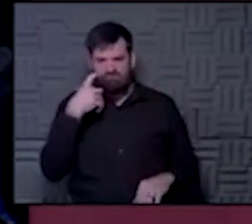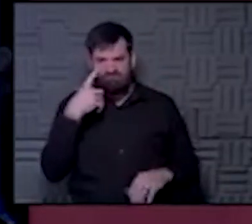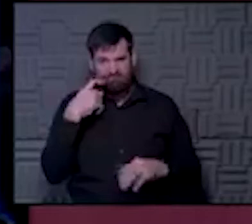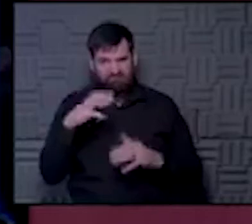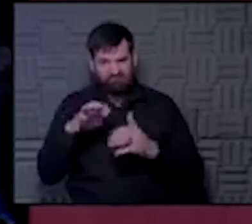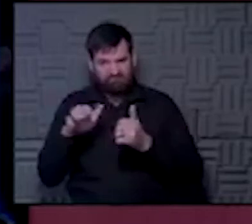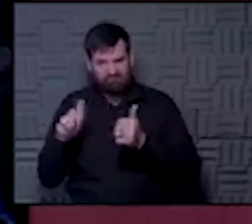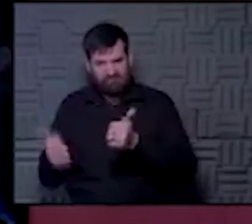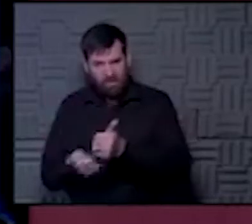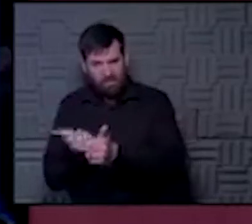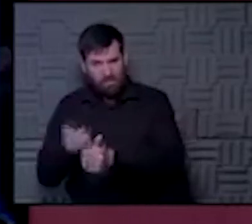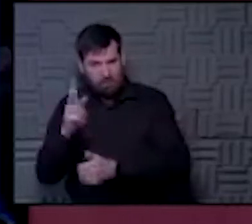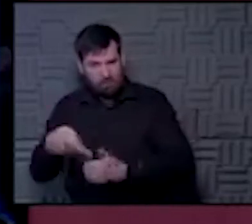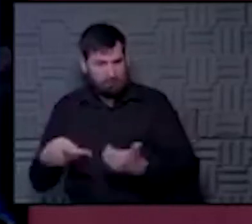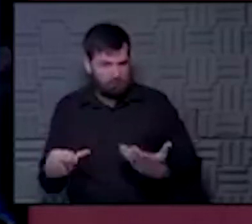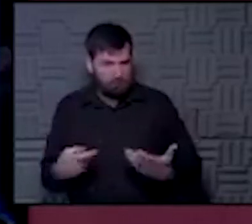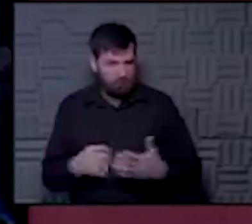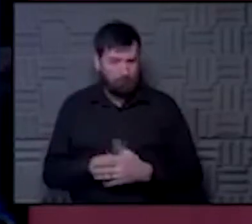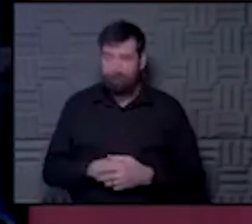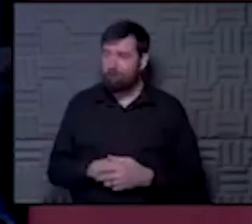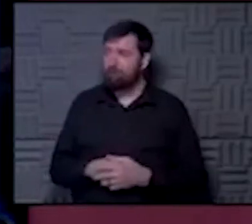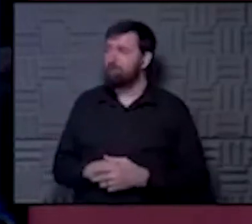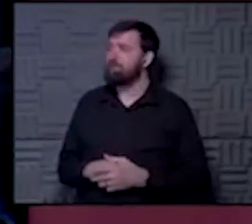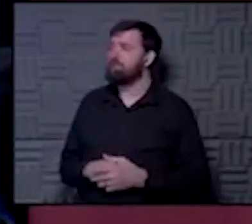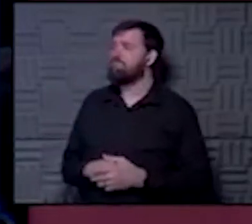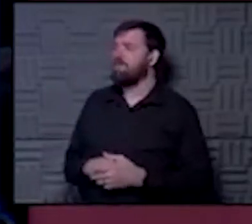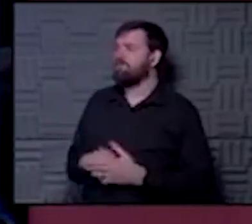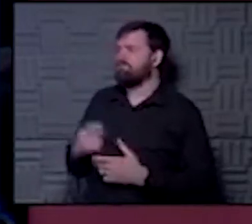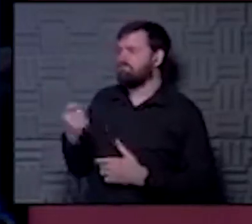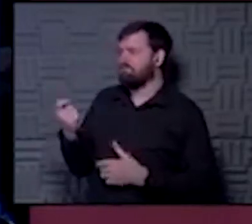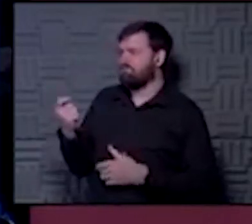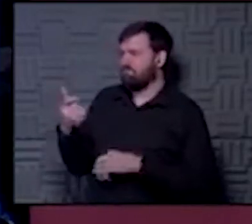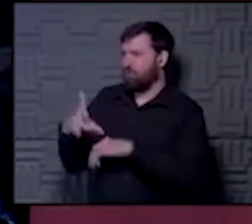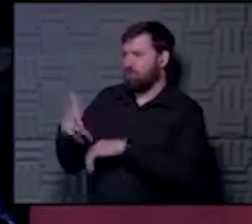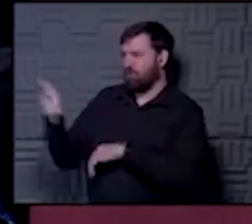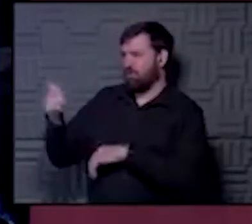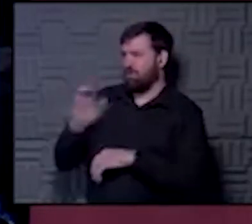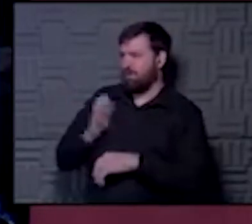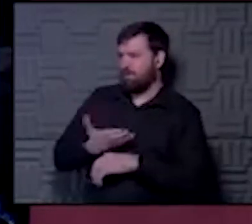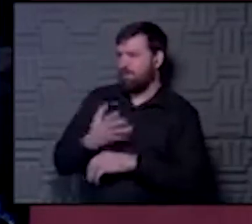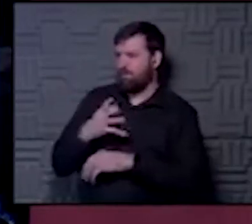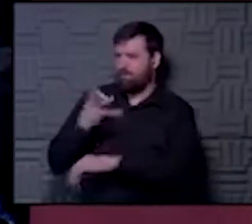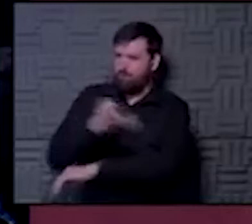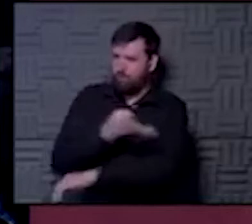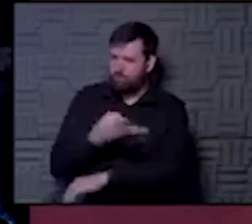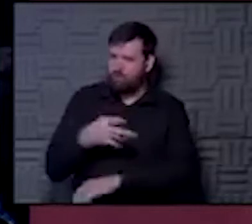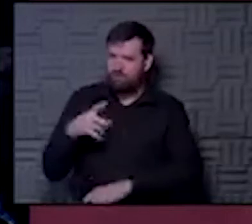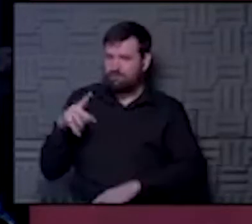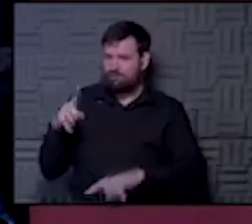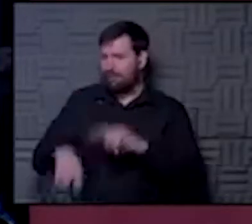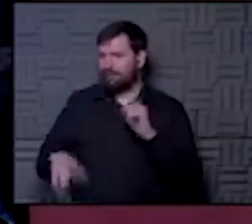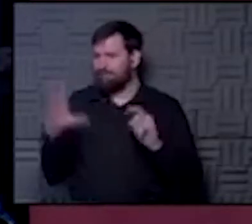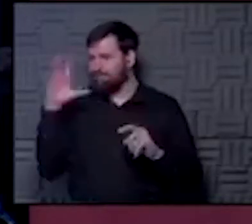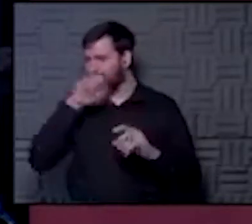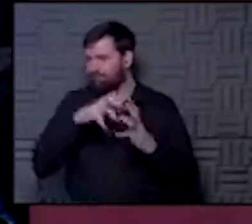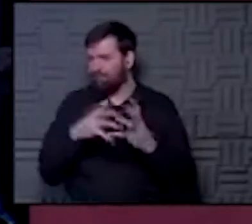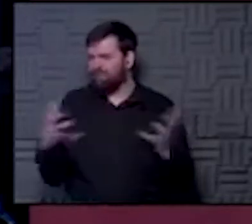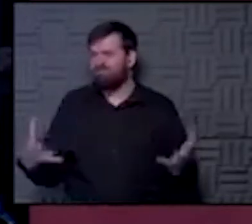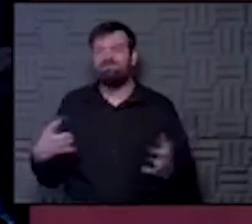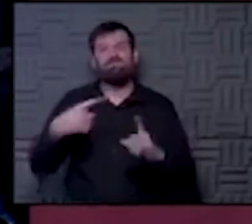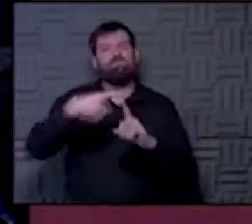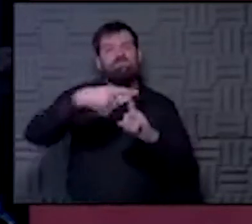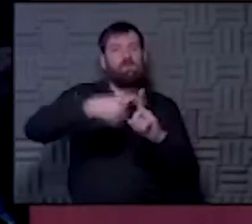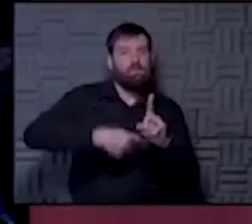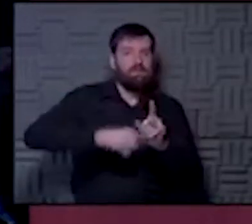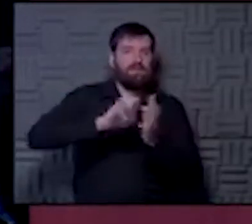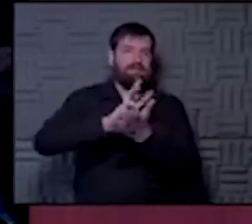talk about that a little bit? Yeah, I think it's pretty early in our infusion, so we can't draw too many conclusions, and we give us a month or 6 weeks and we'll